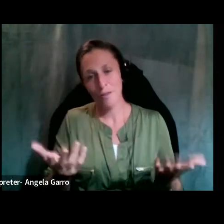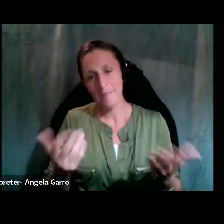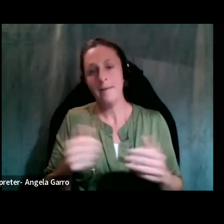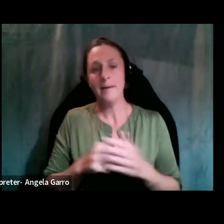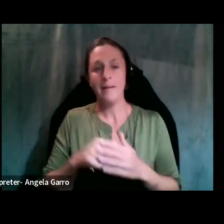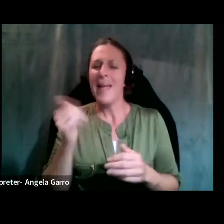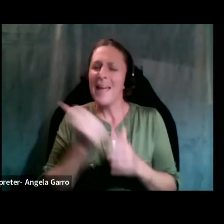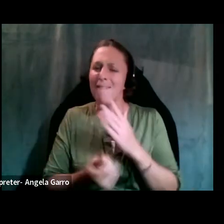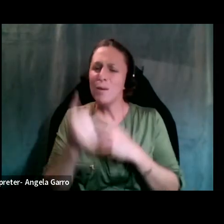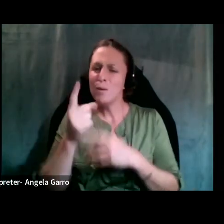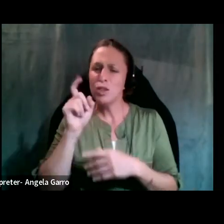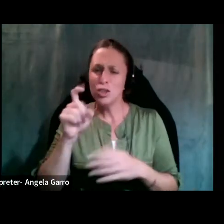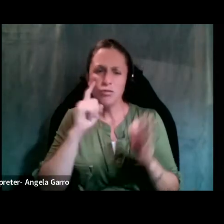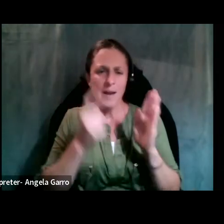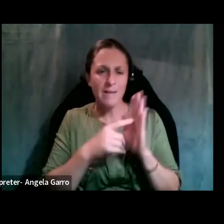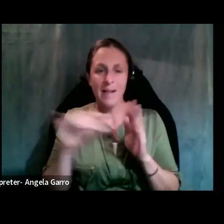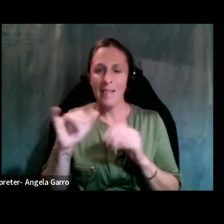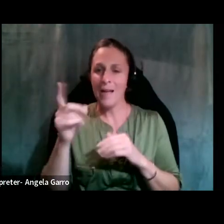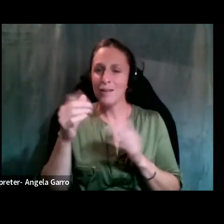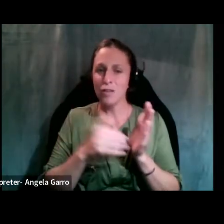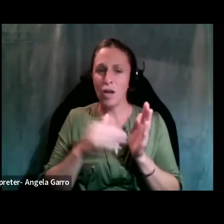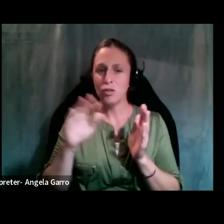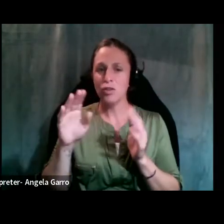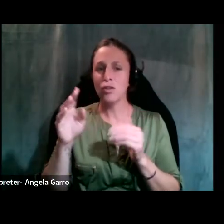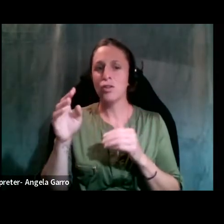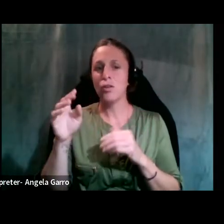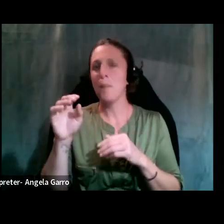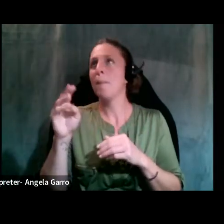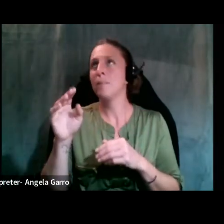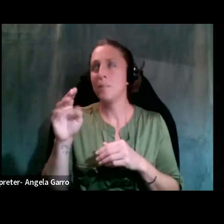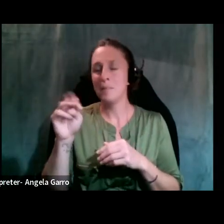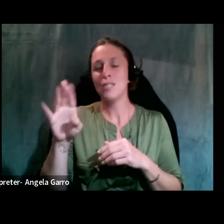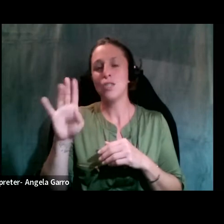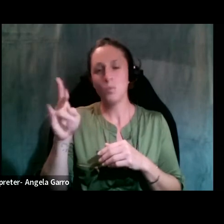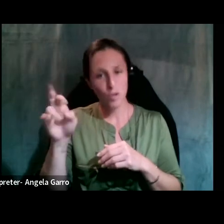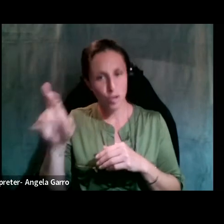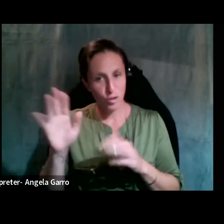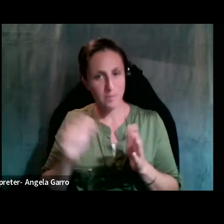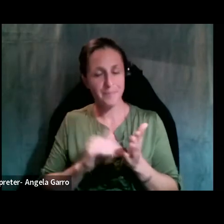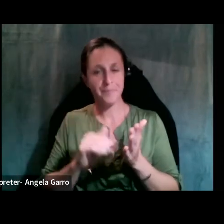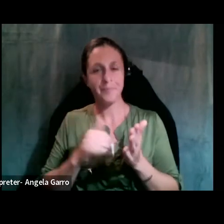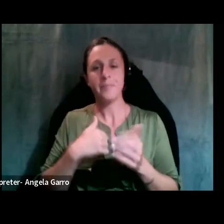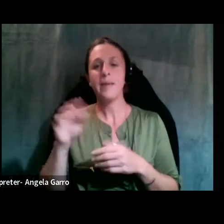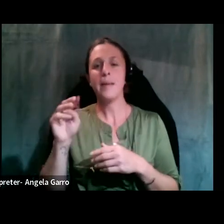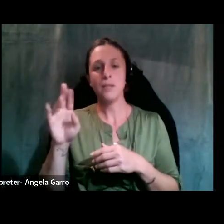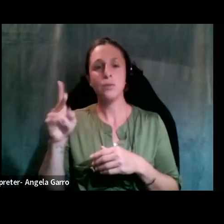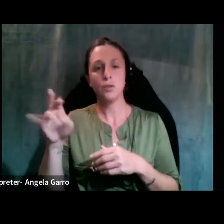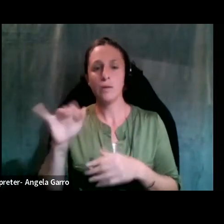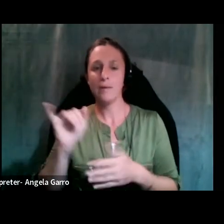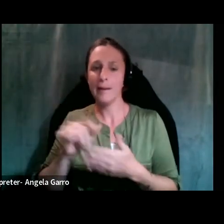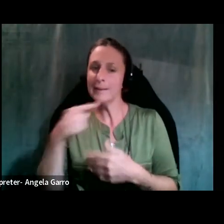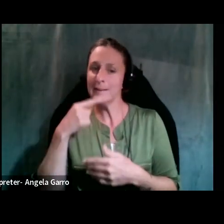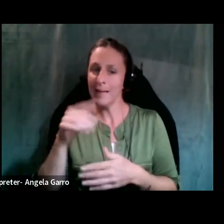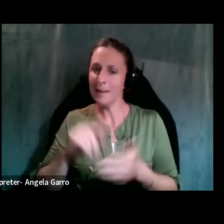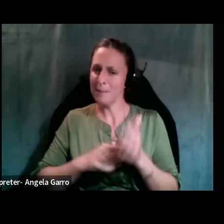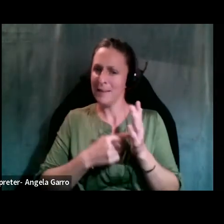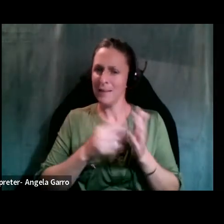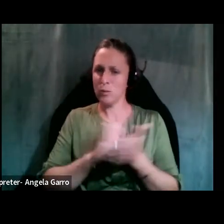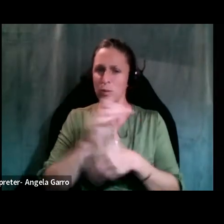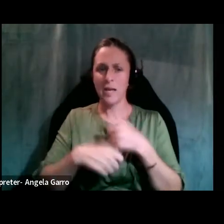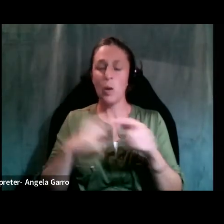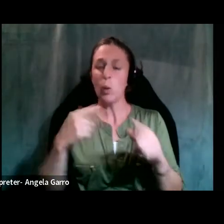be recognized. Like Dr. Booker said it, Mr. Booker said at the beginning of the school year, we're a team. We're